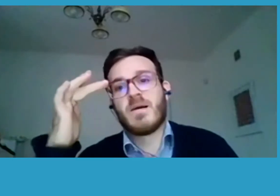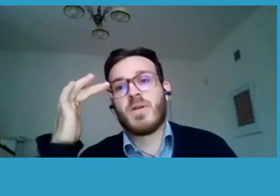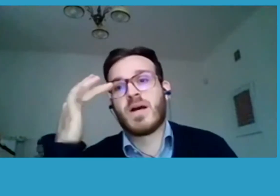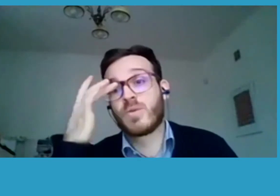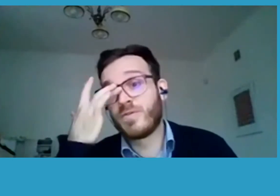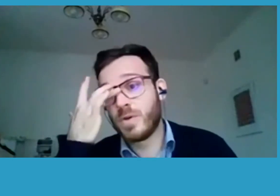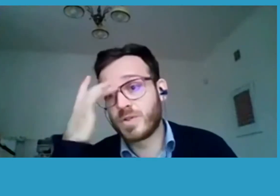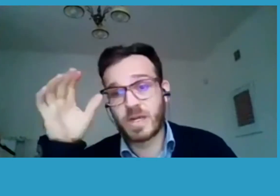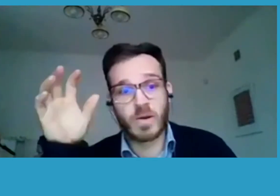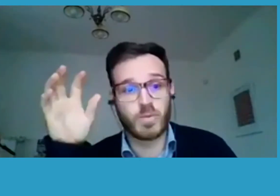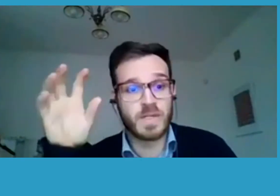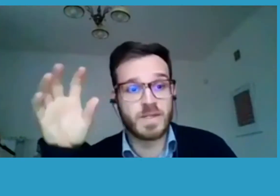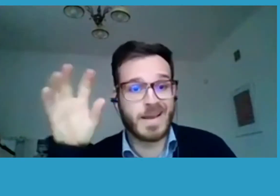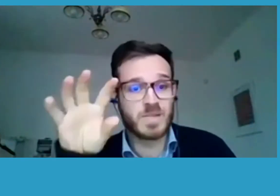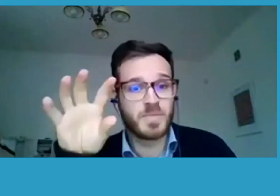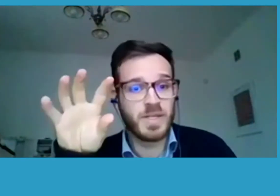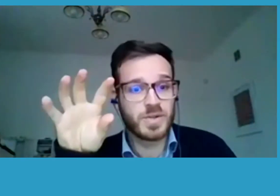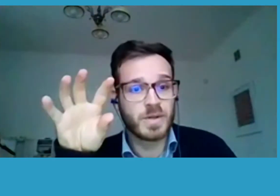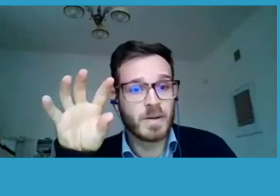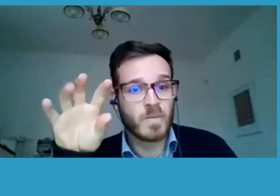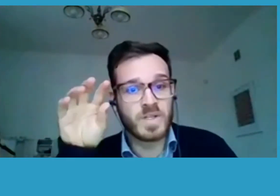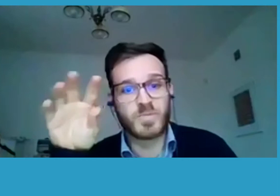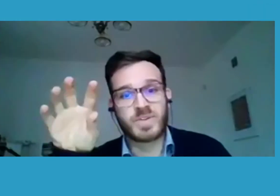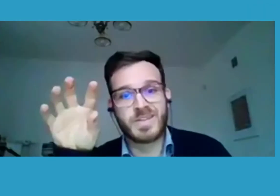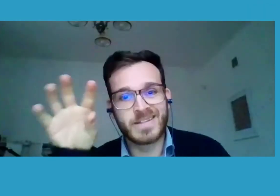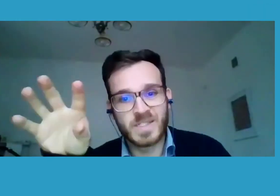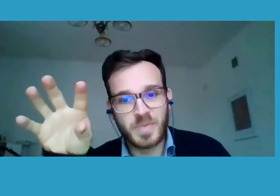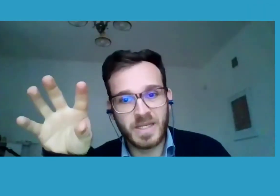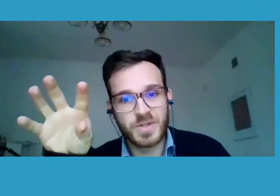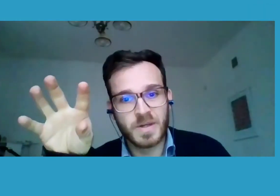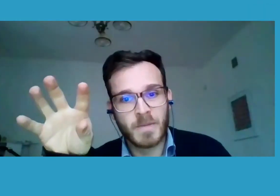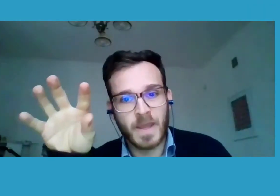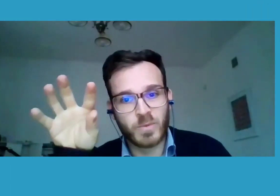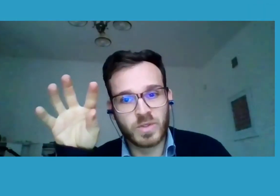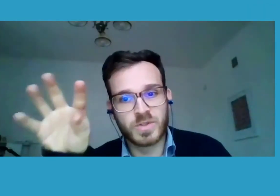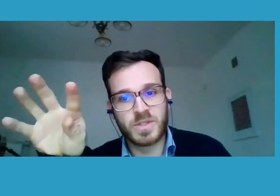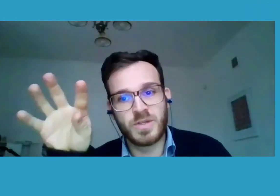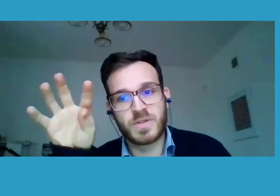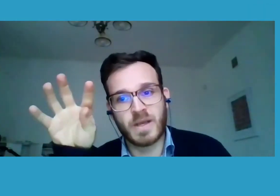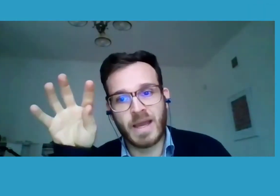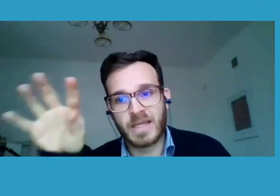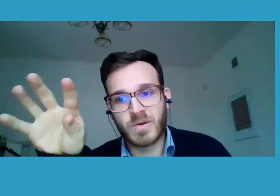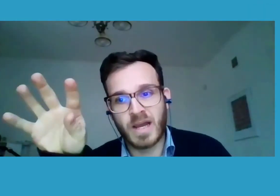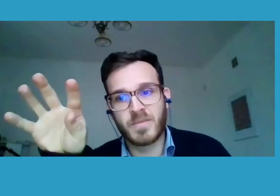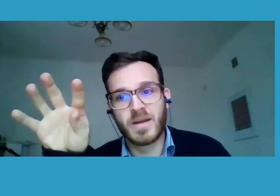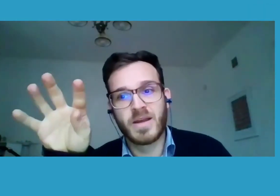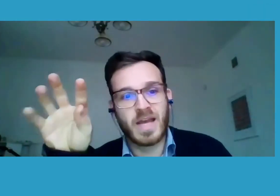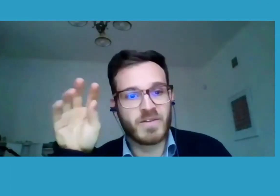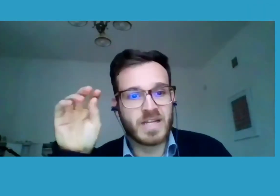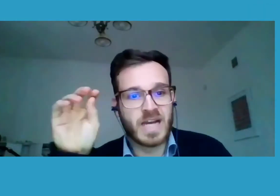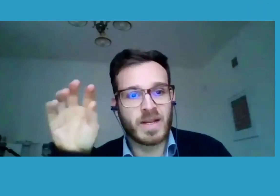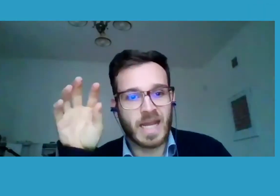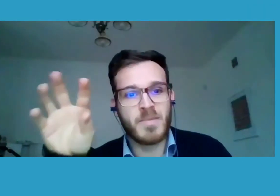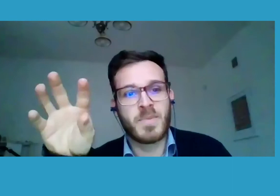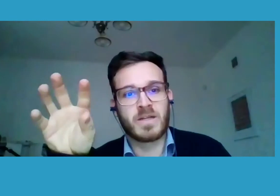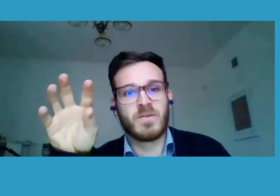great example how confusions around what is hate speech, what is a protected speech, and what constitutes a hate crime